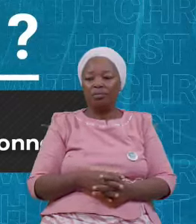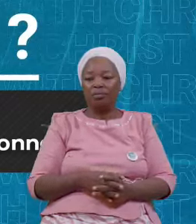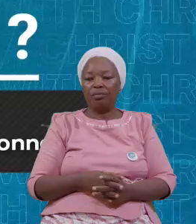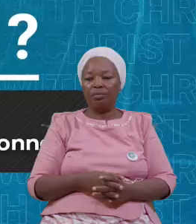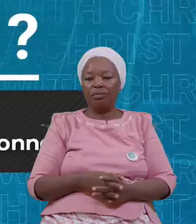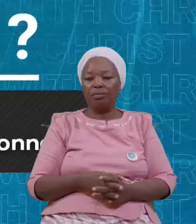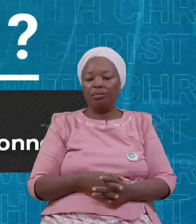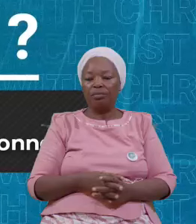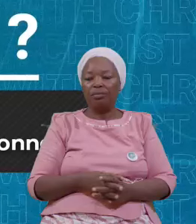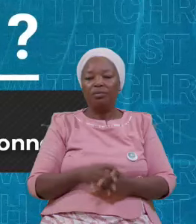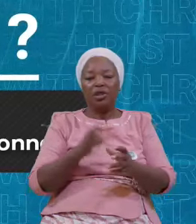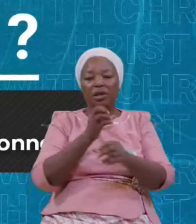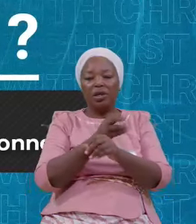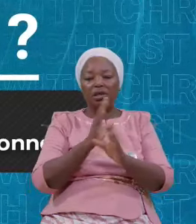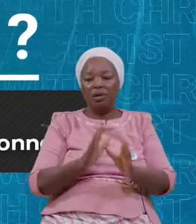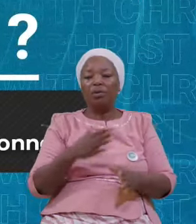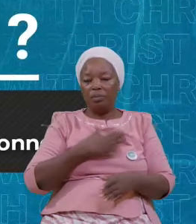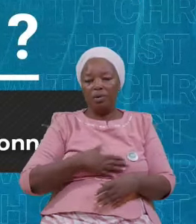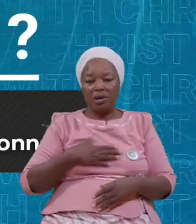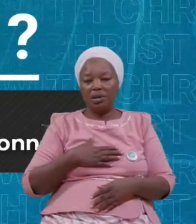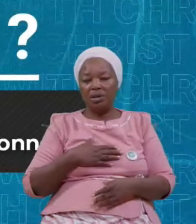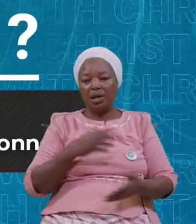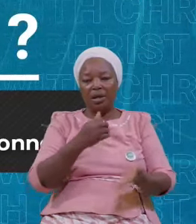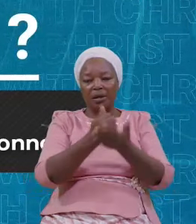Counselors, please write clearly